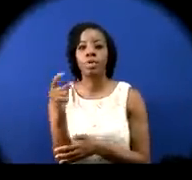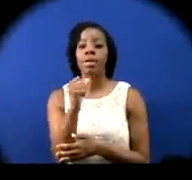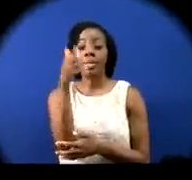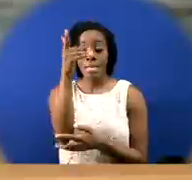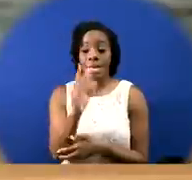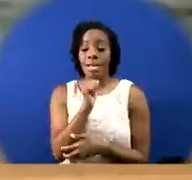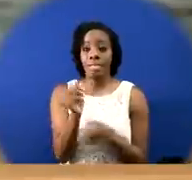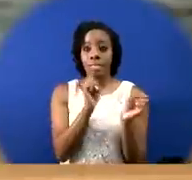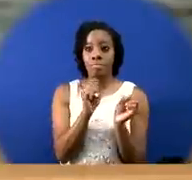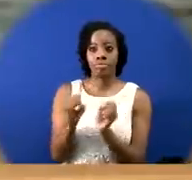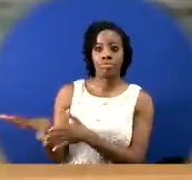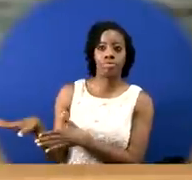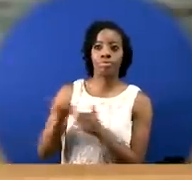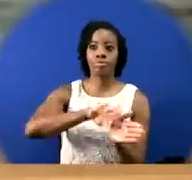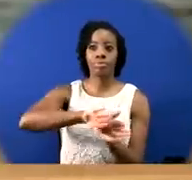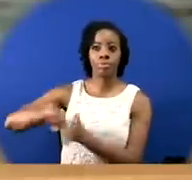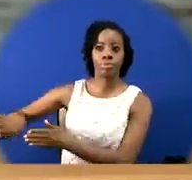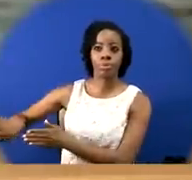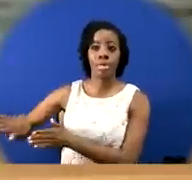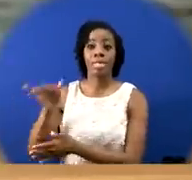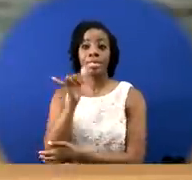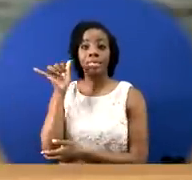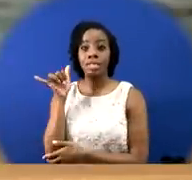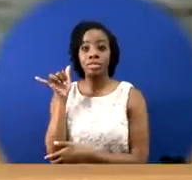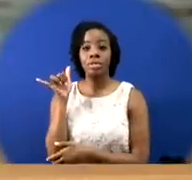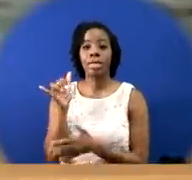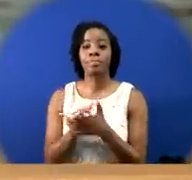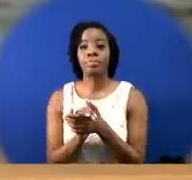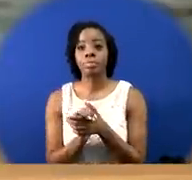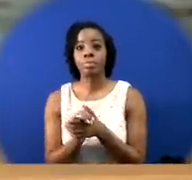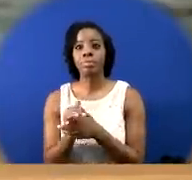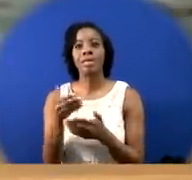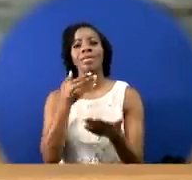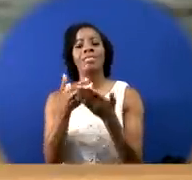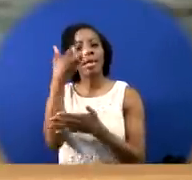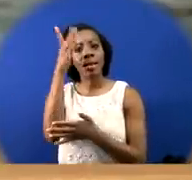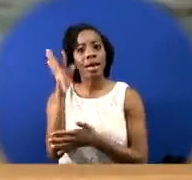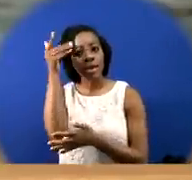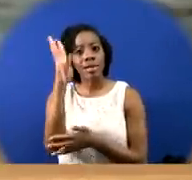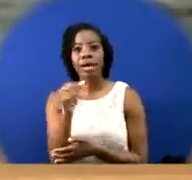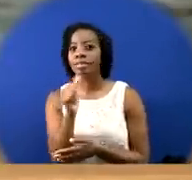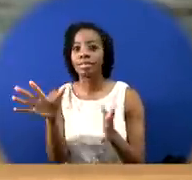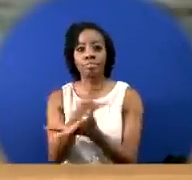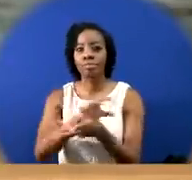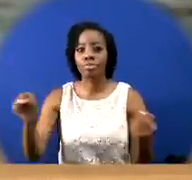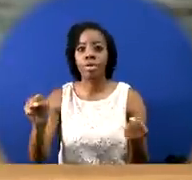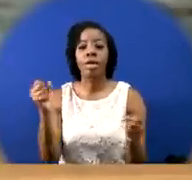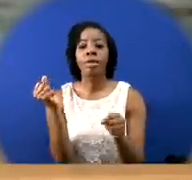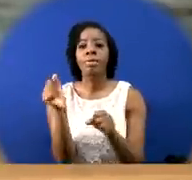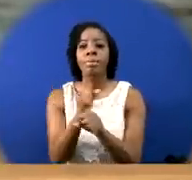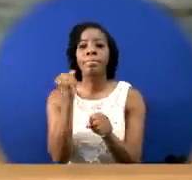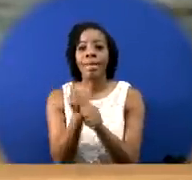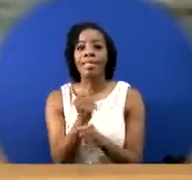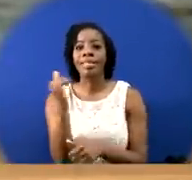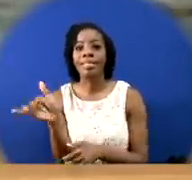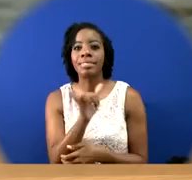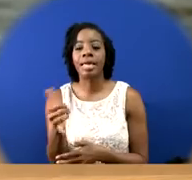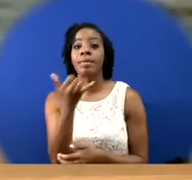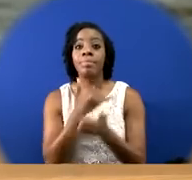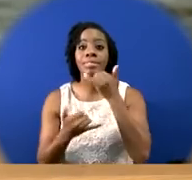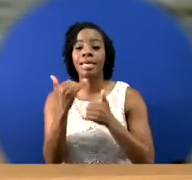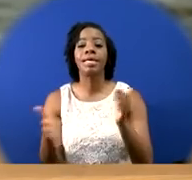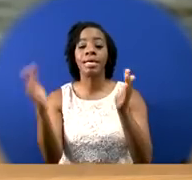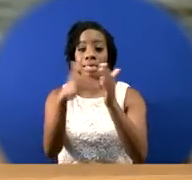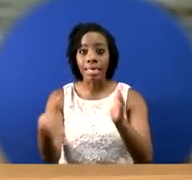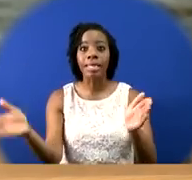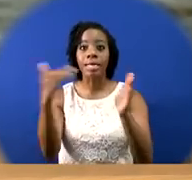you with yesterday's trash. Somebody ought to thank God that God didn't get rid of you because you made the same mistake more than once. I need somebody